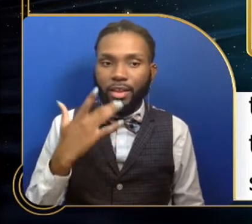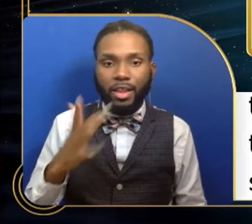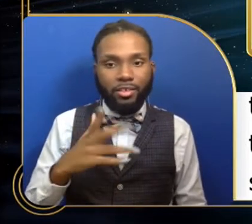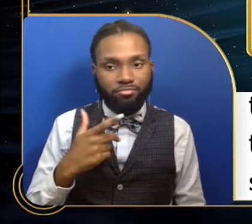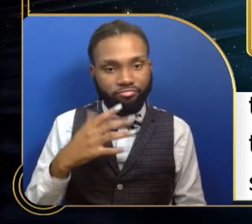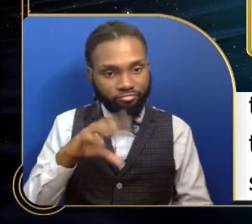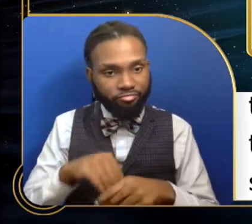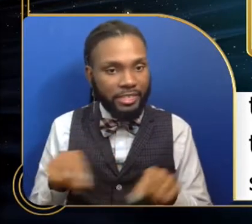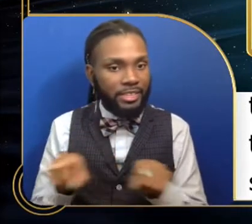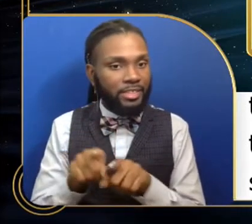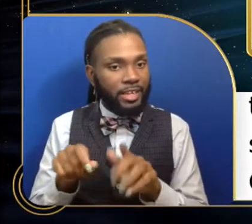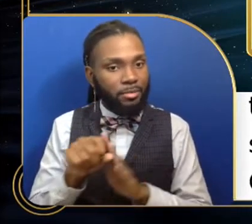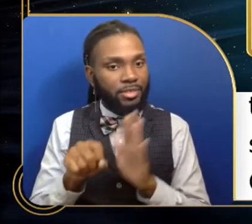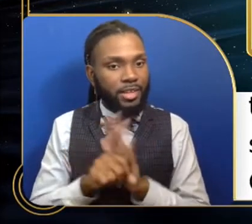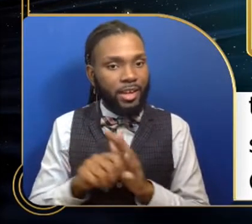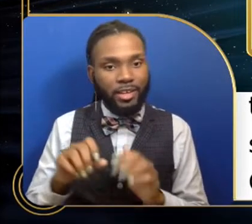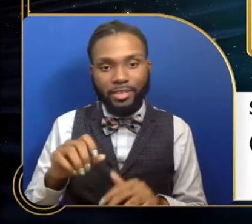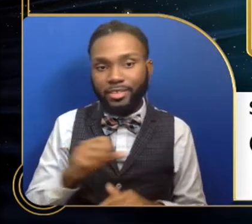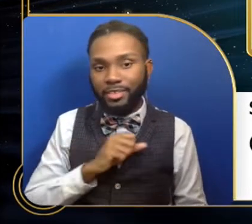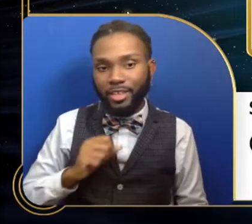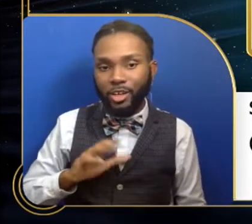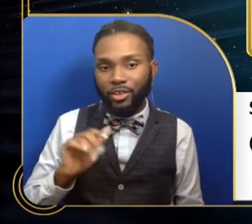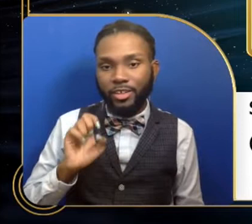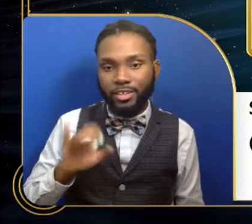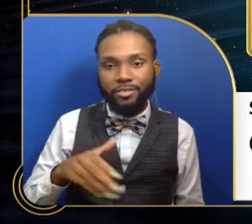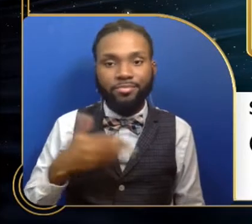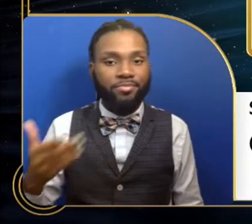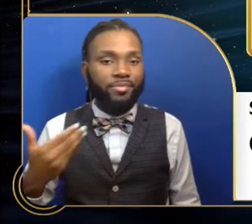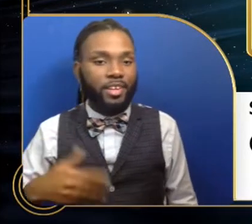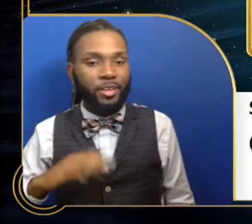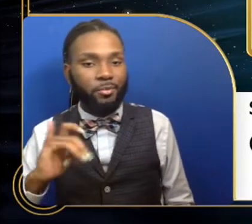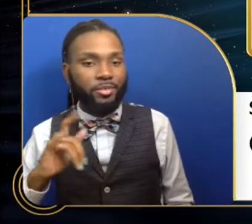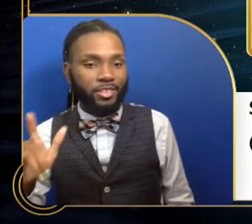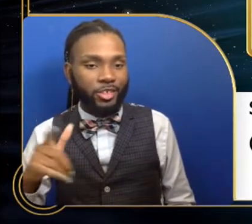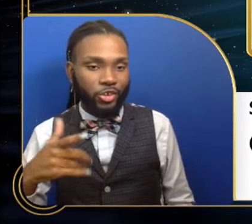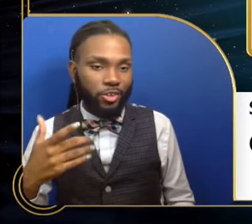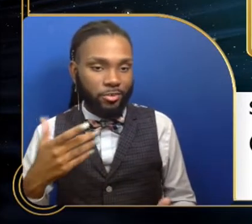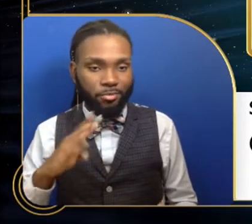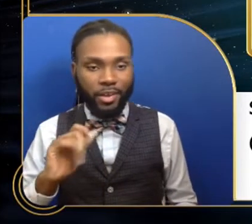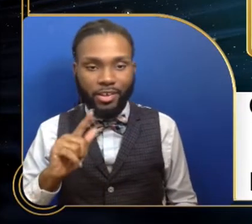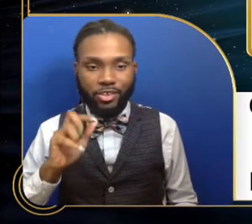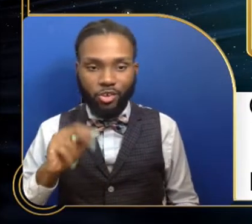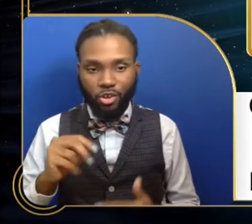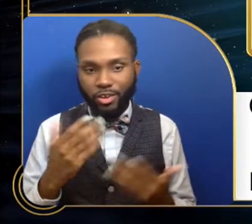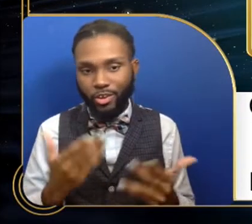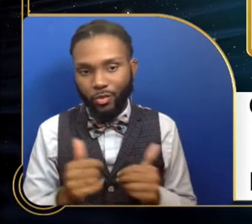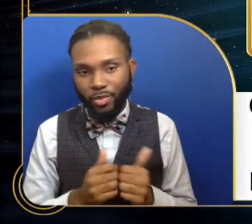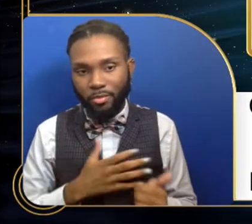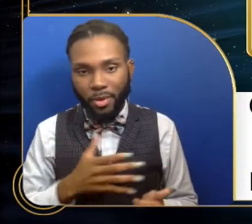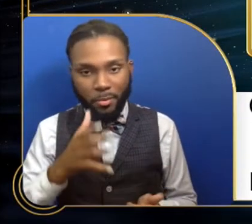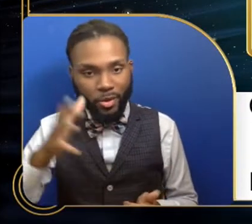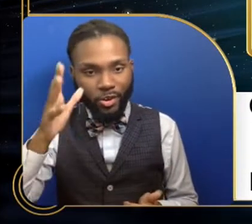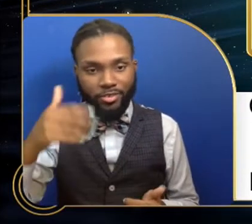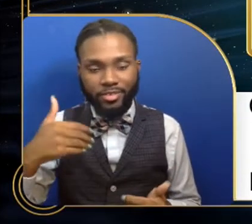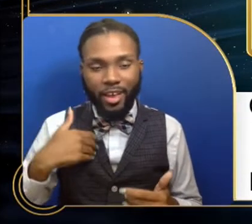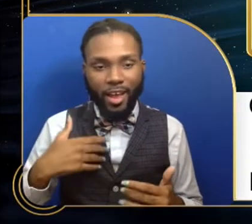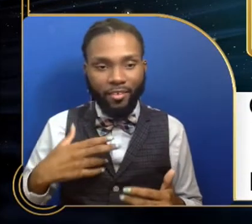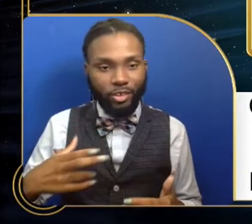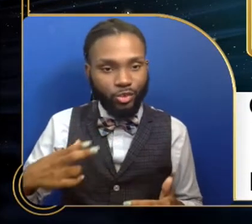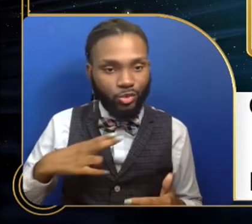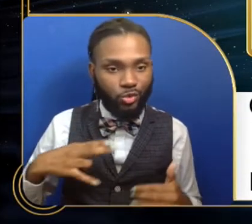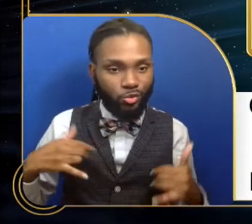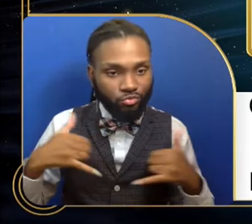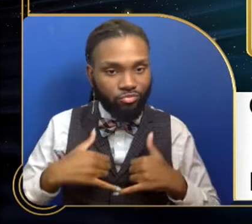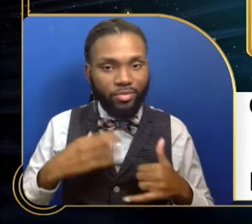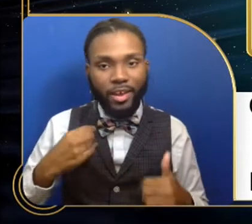Casey. And I'm Jill Bazelon here in Philadelphia with my parents, wearing a suit, and I'm 46